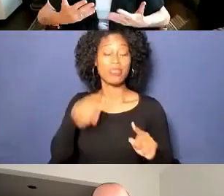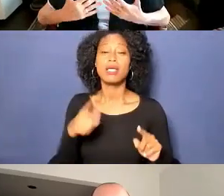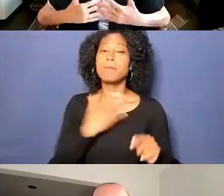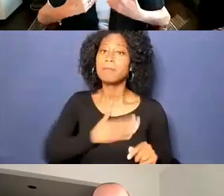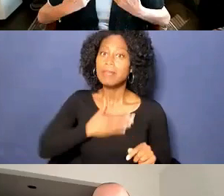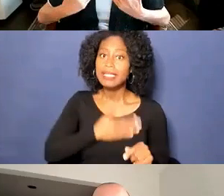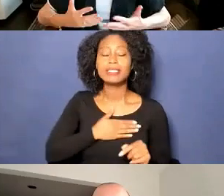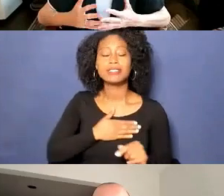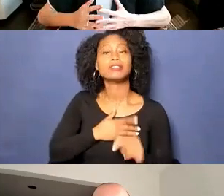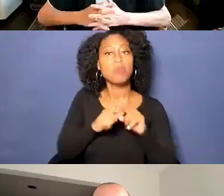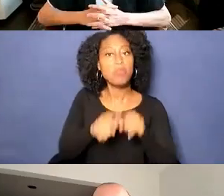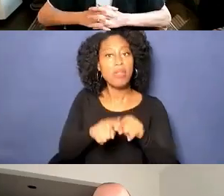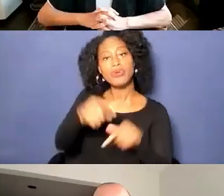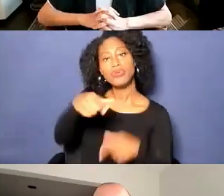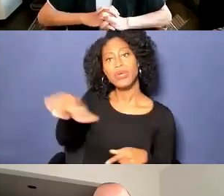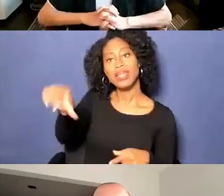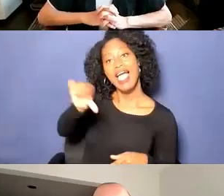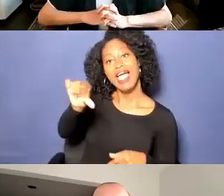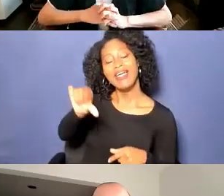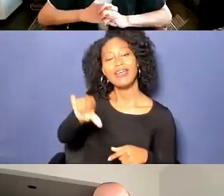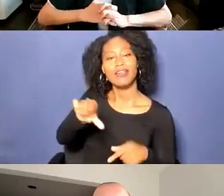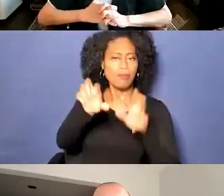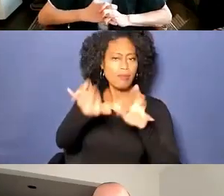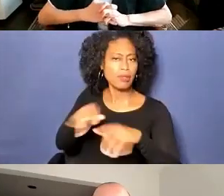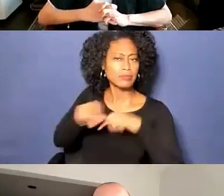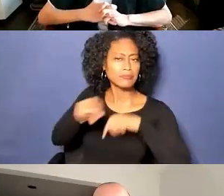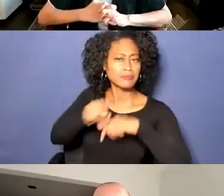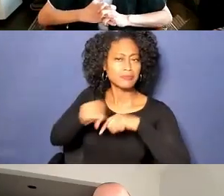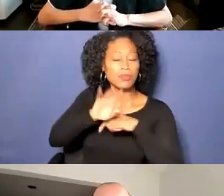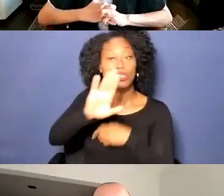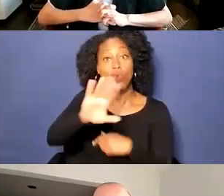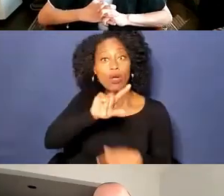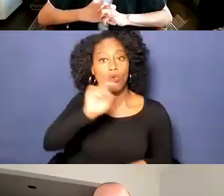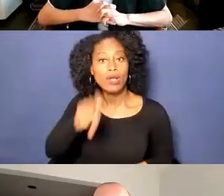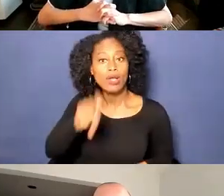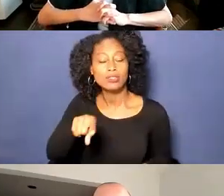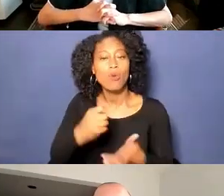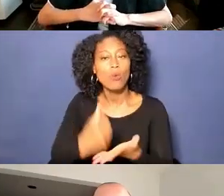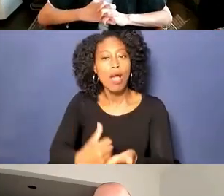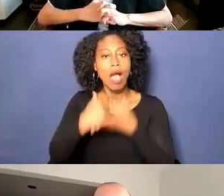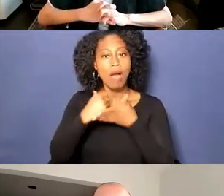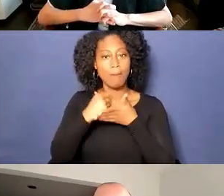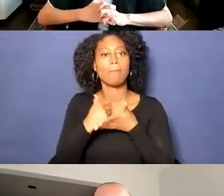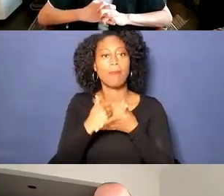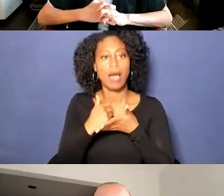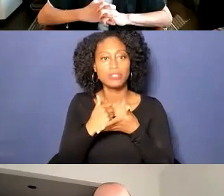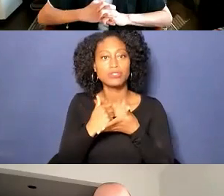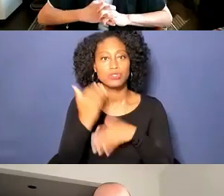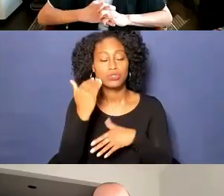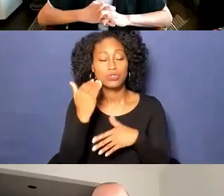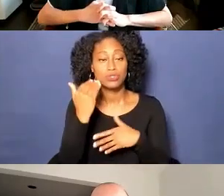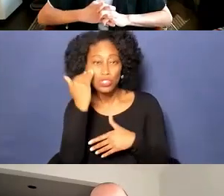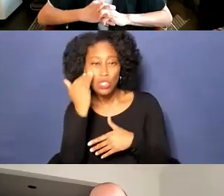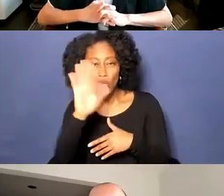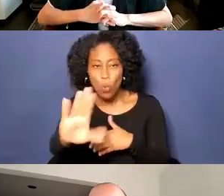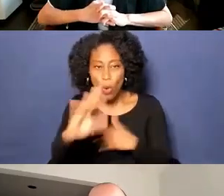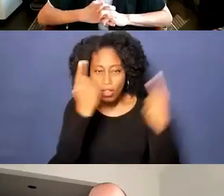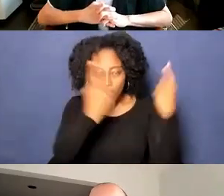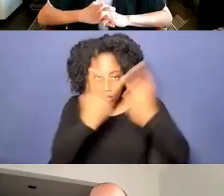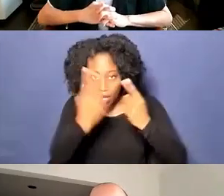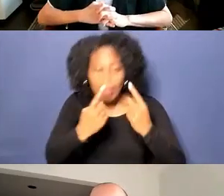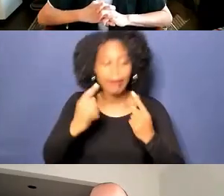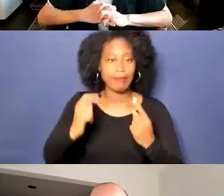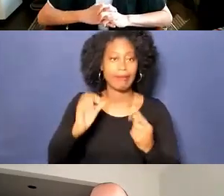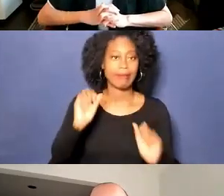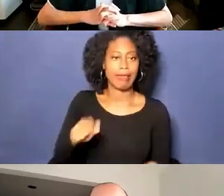most help you is to ask the questions that that you want to know as you look toward